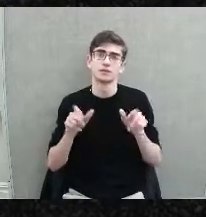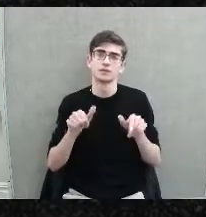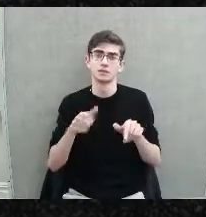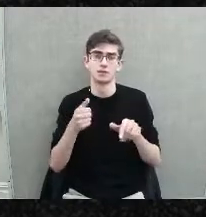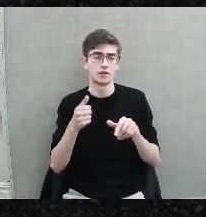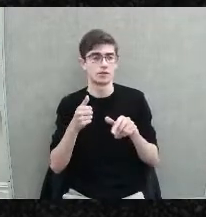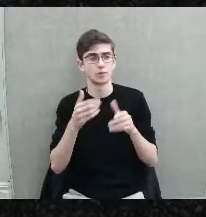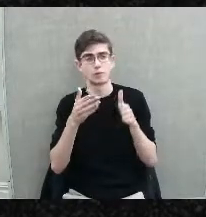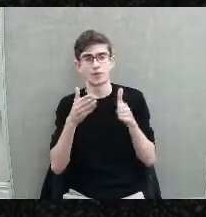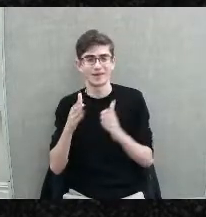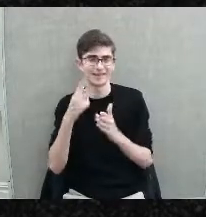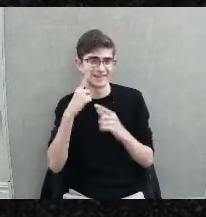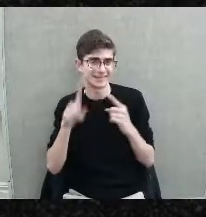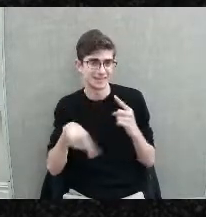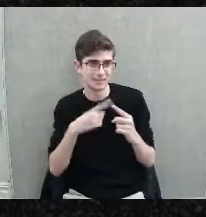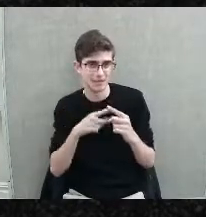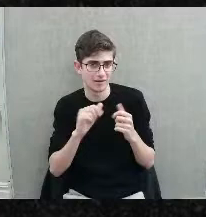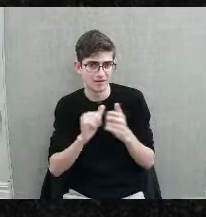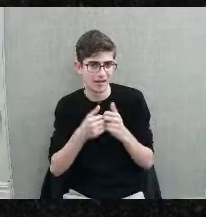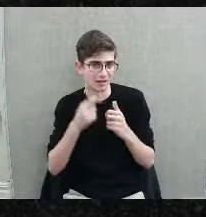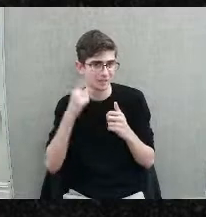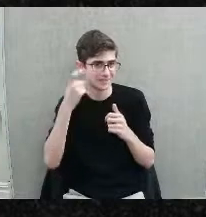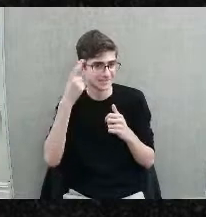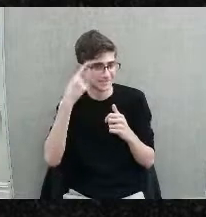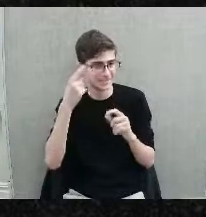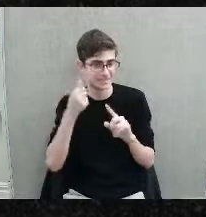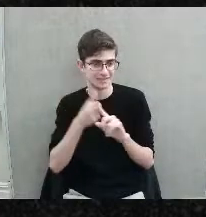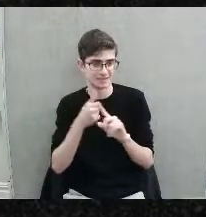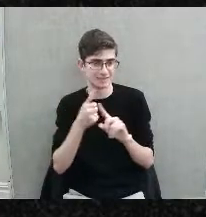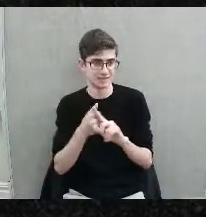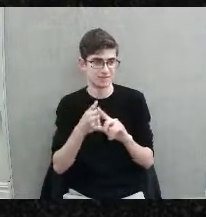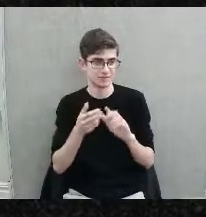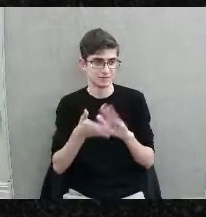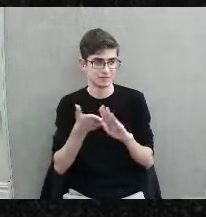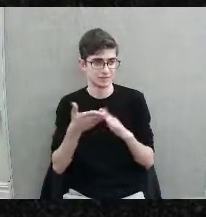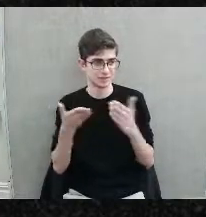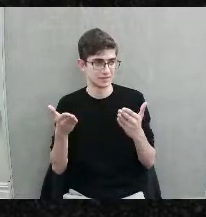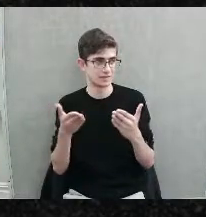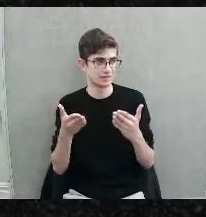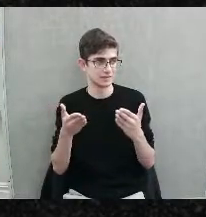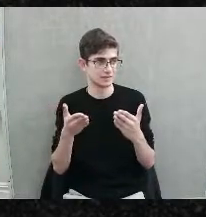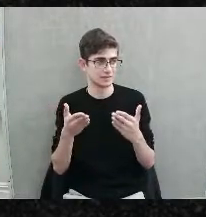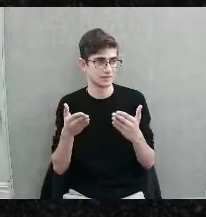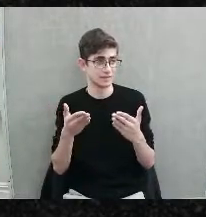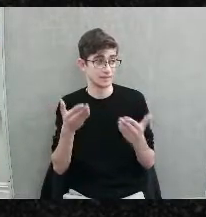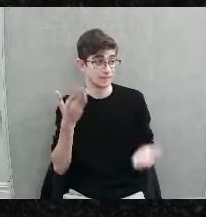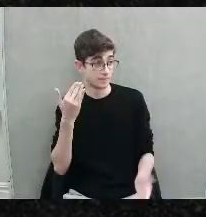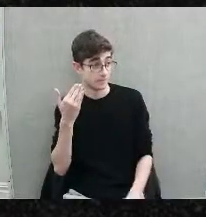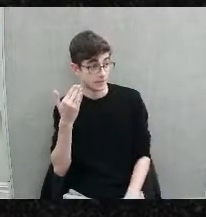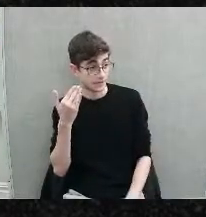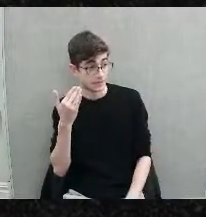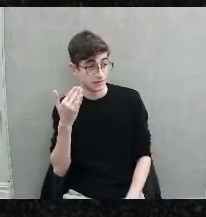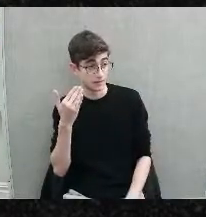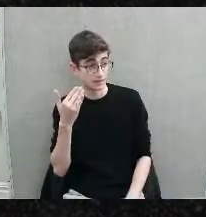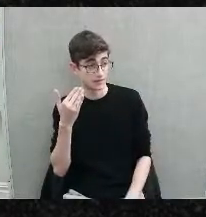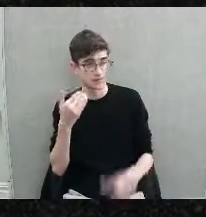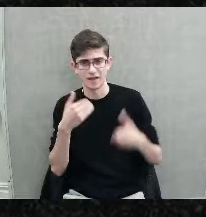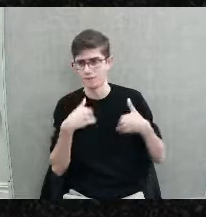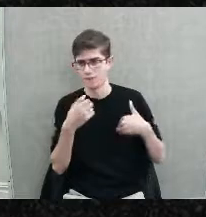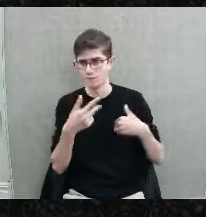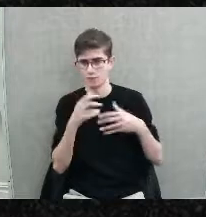of about what the state altogether is about. Because just a couple of examples.